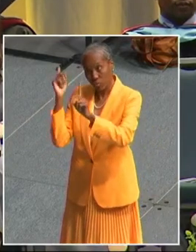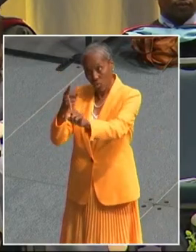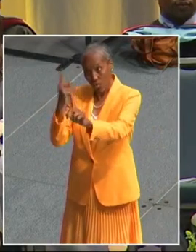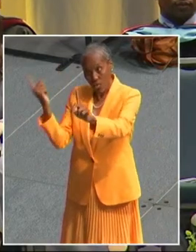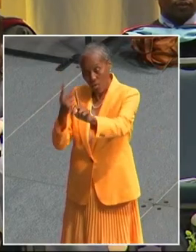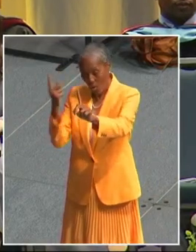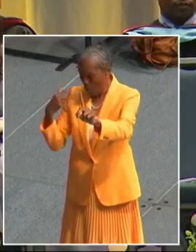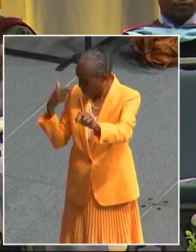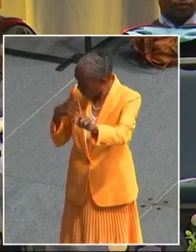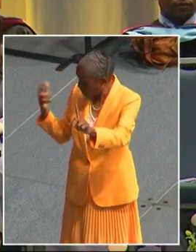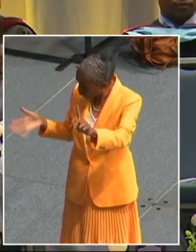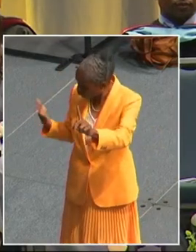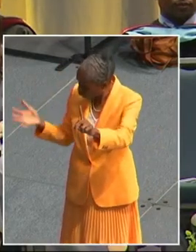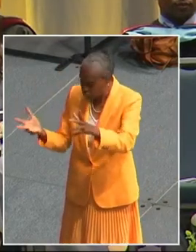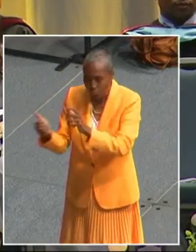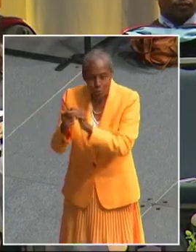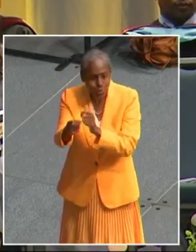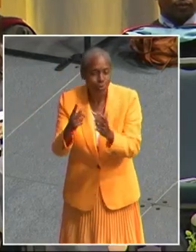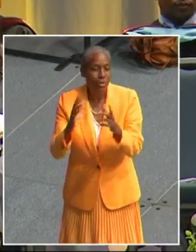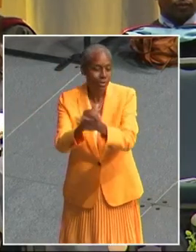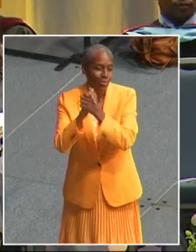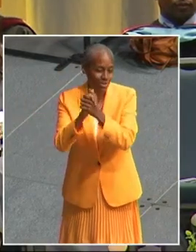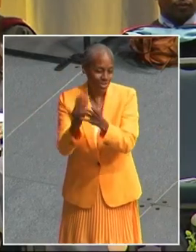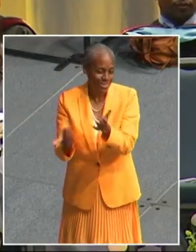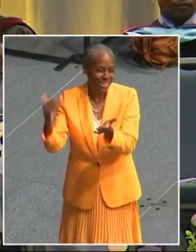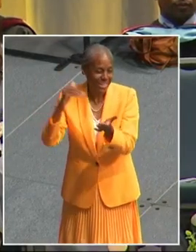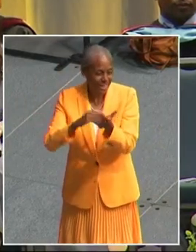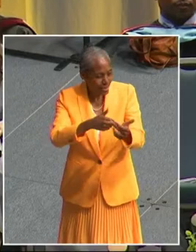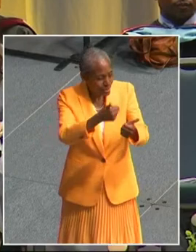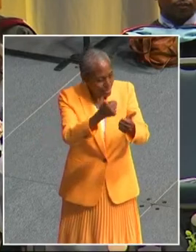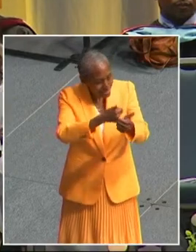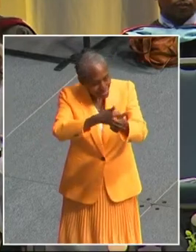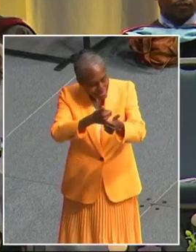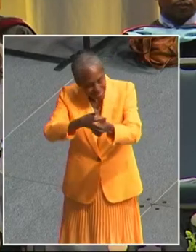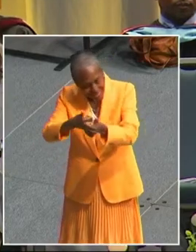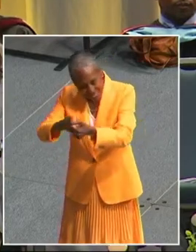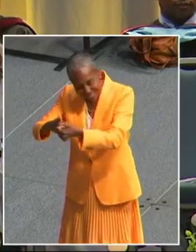your success. So congratulations again to each one of you.